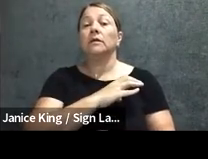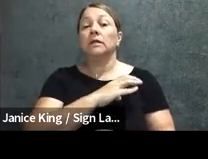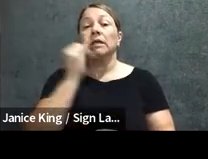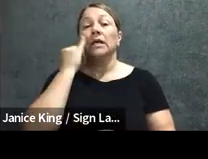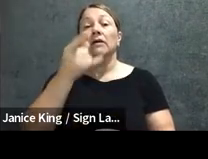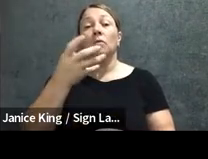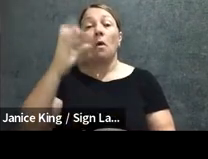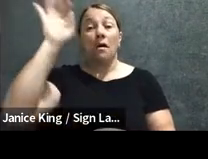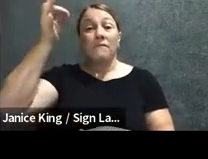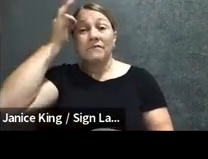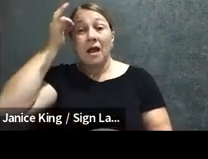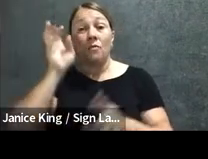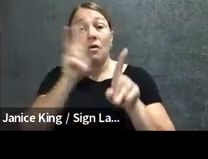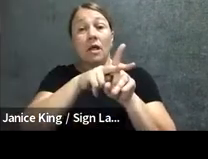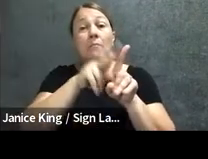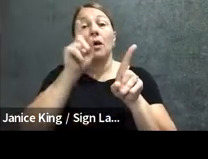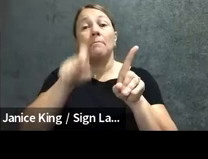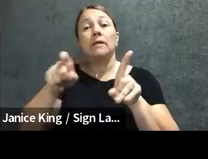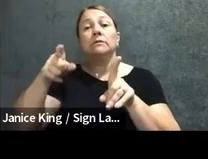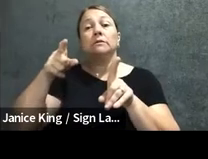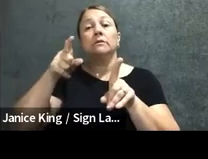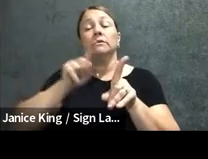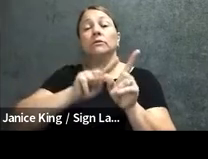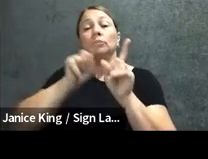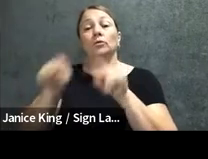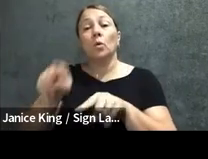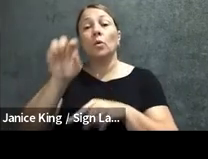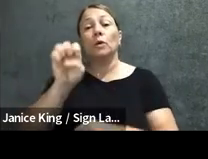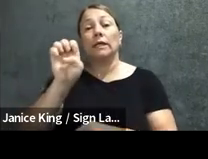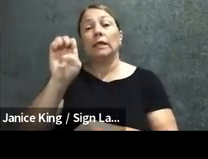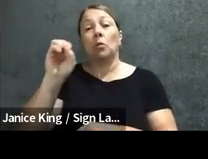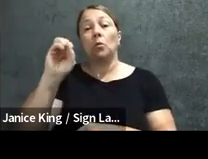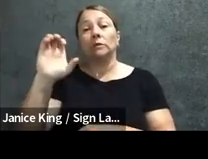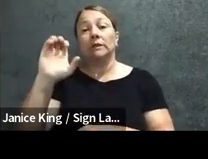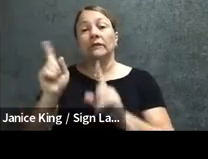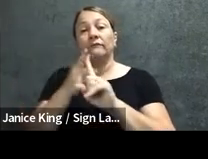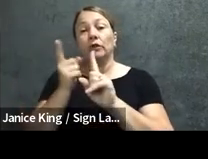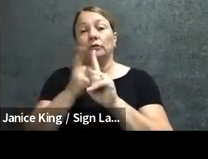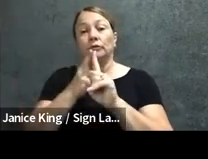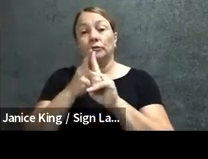claim, then you need to go to court first. I mean, you need to go to the EEOC first or the